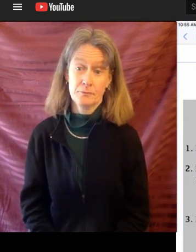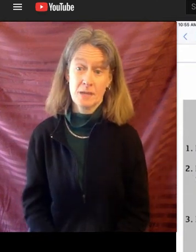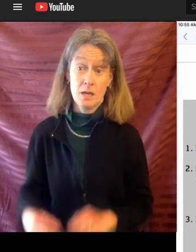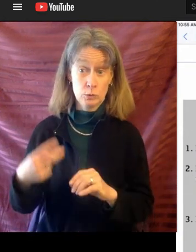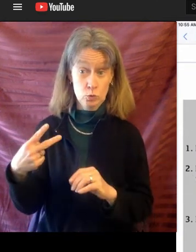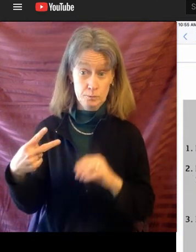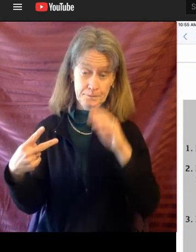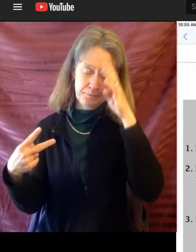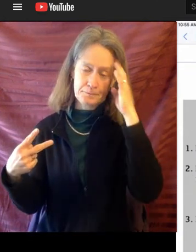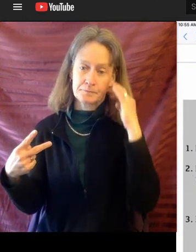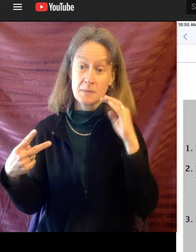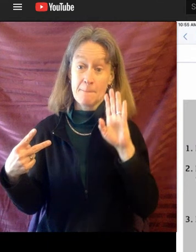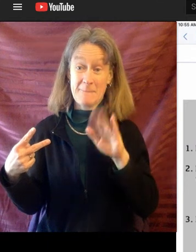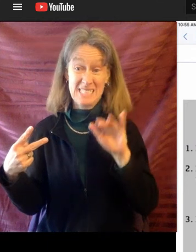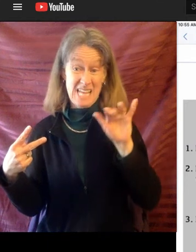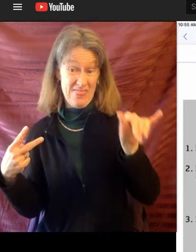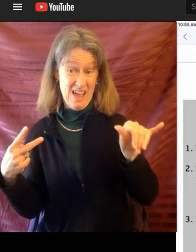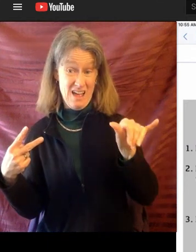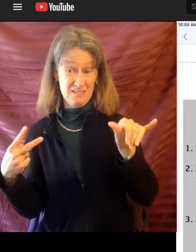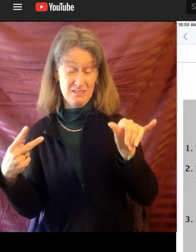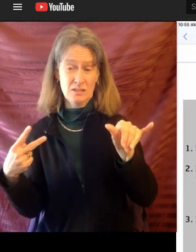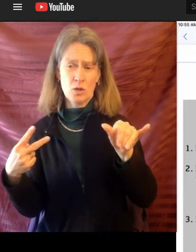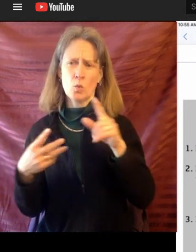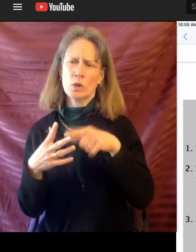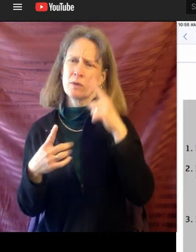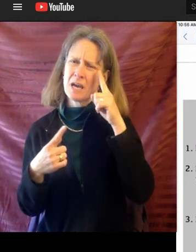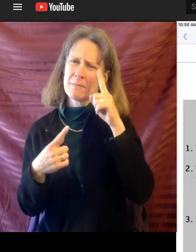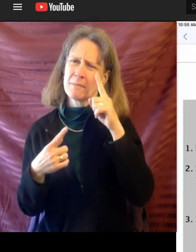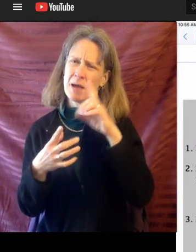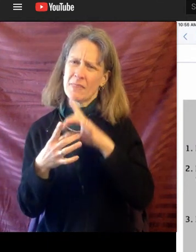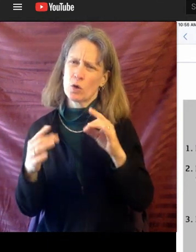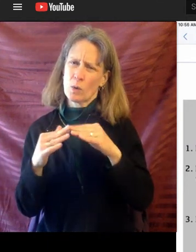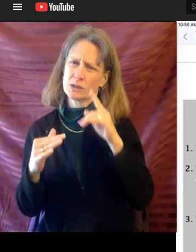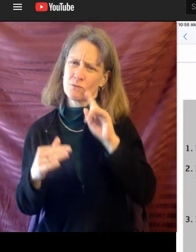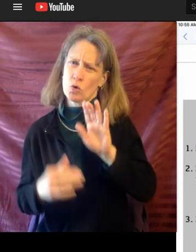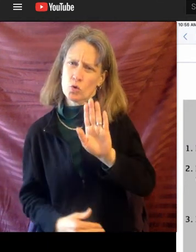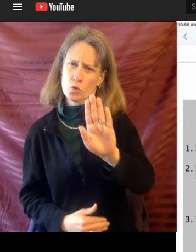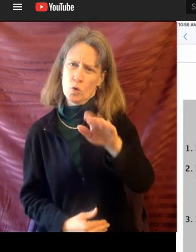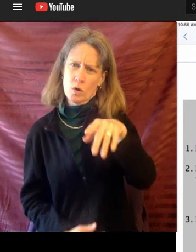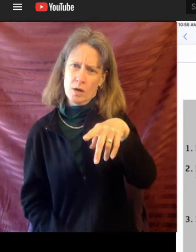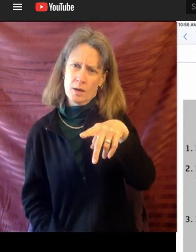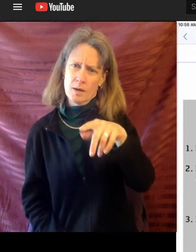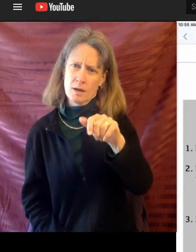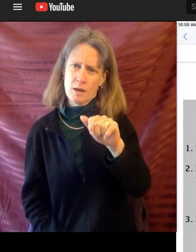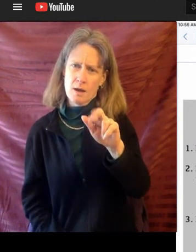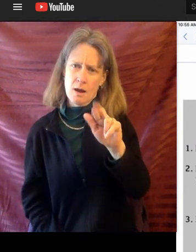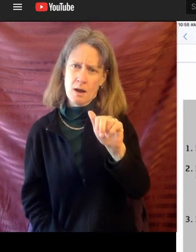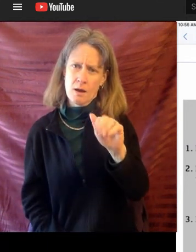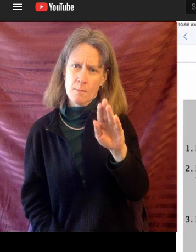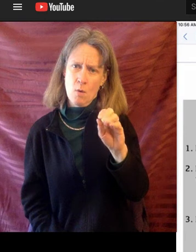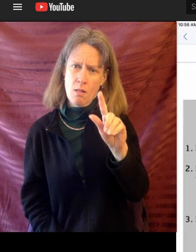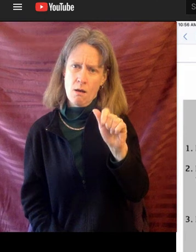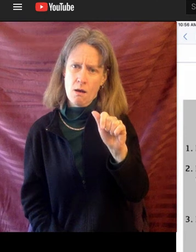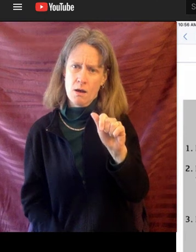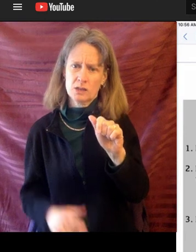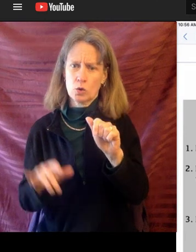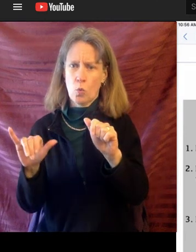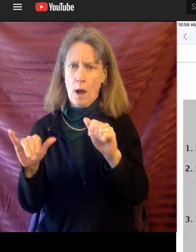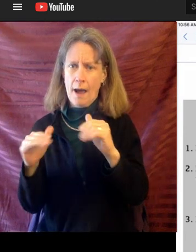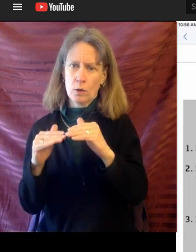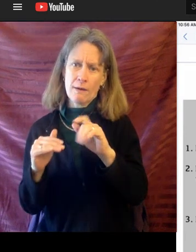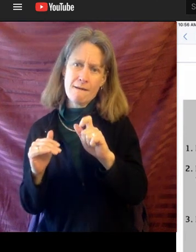Based on this, when you think about the equation for your parabola as y equals ax squared plus